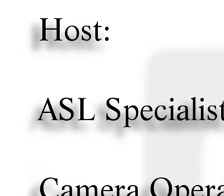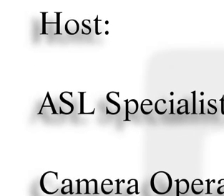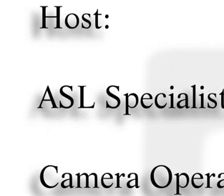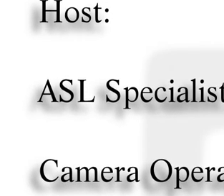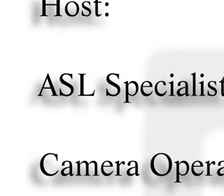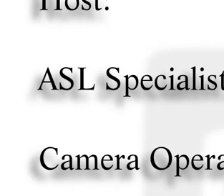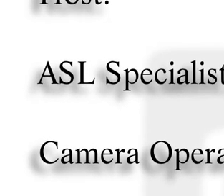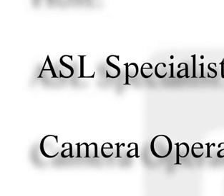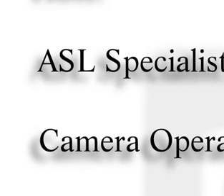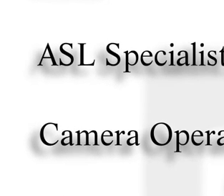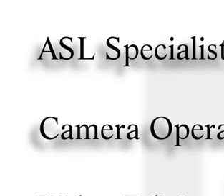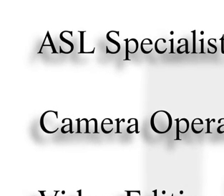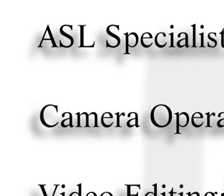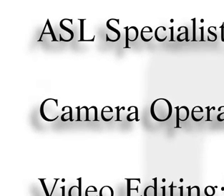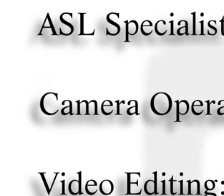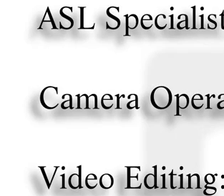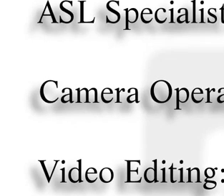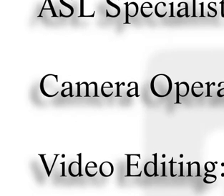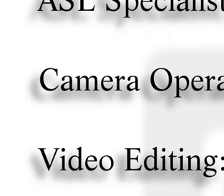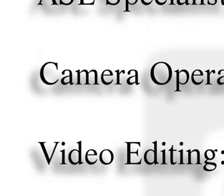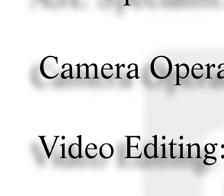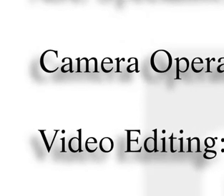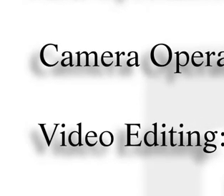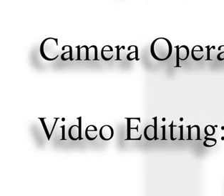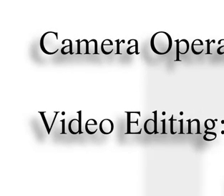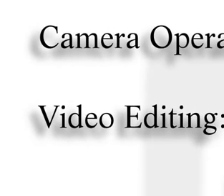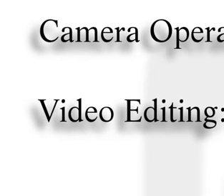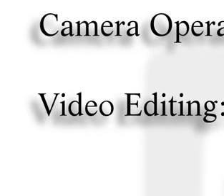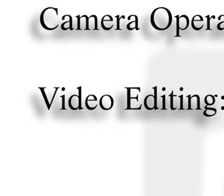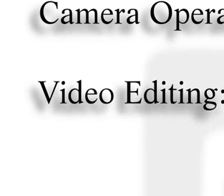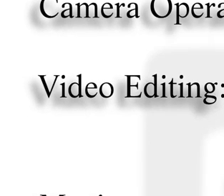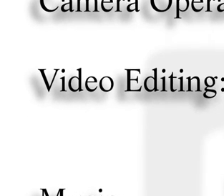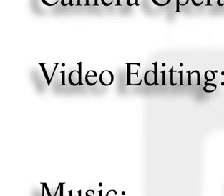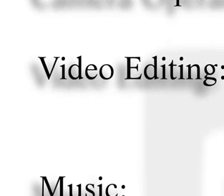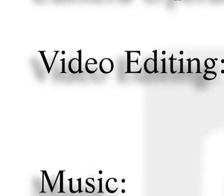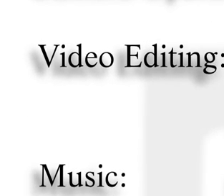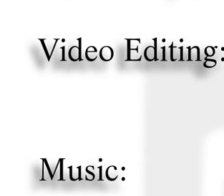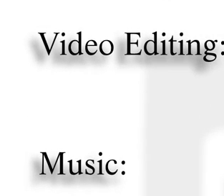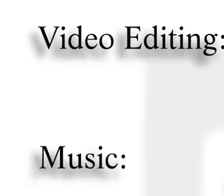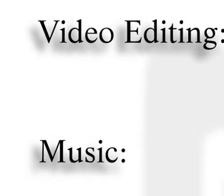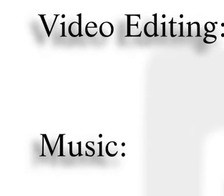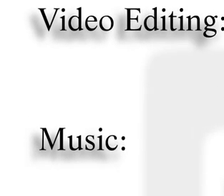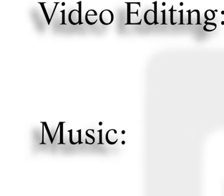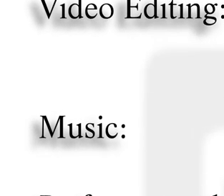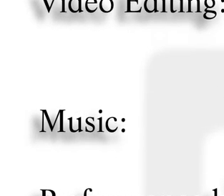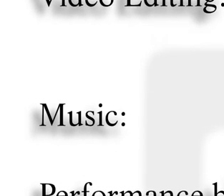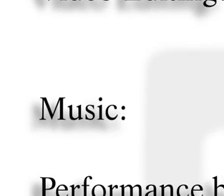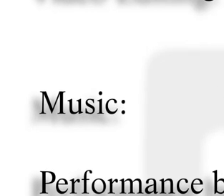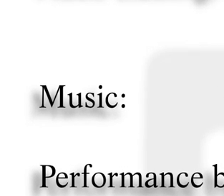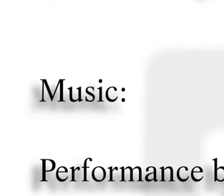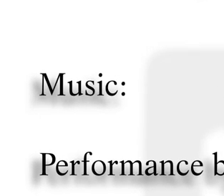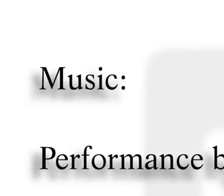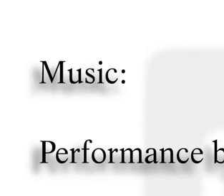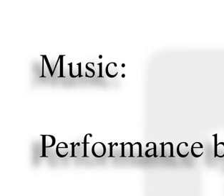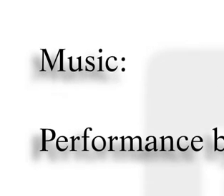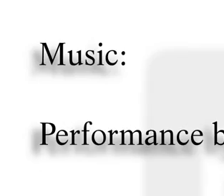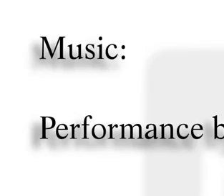for songs of loudest praise. Teach me some